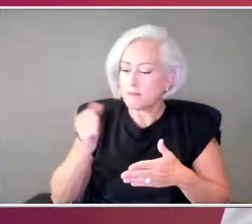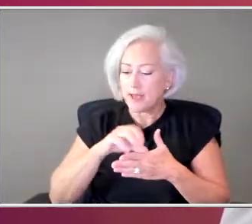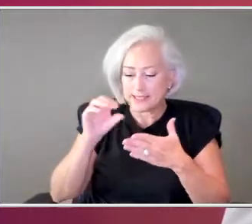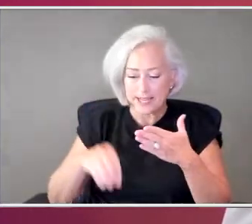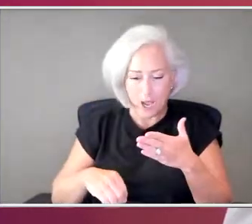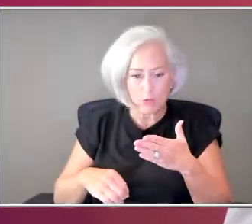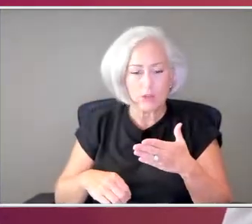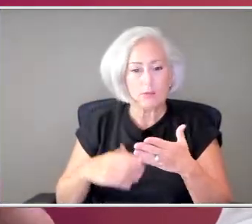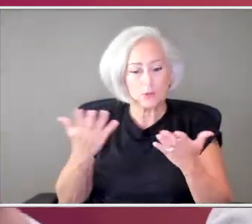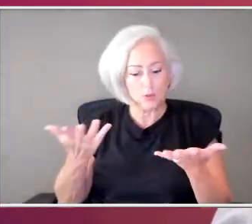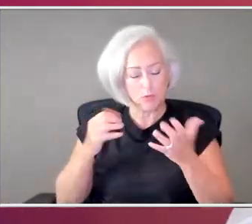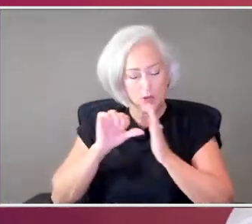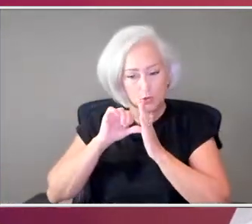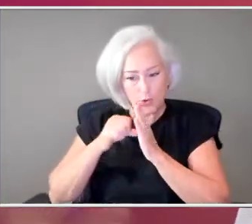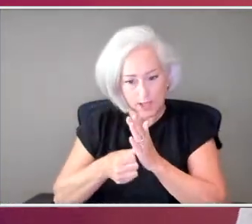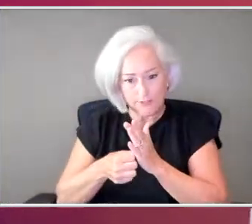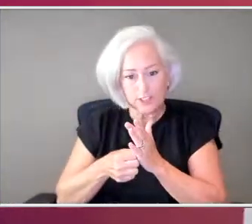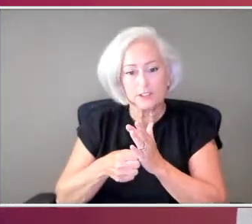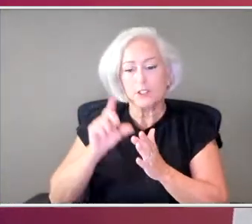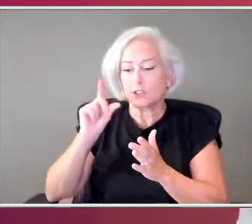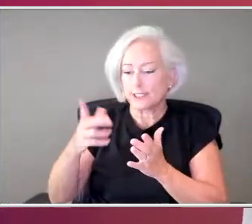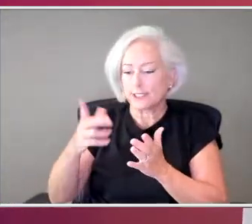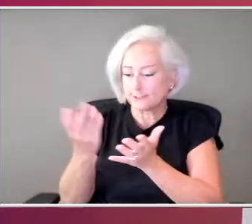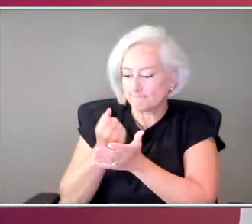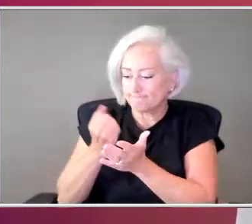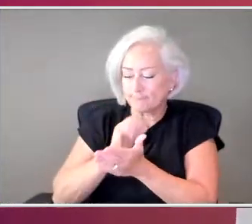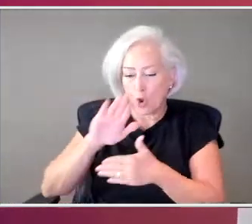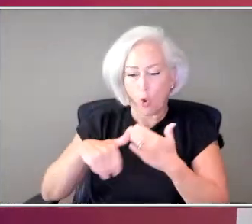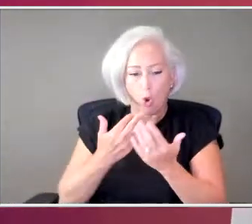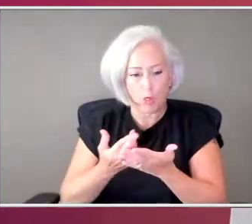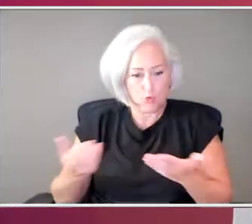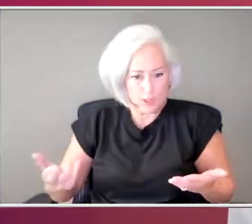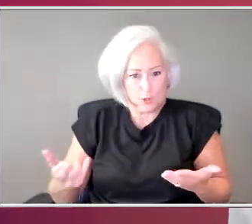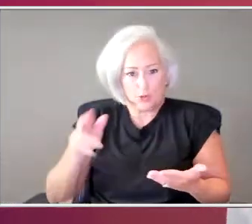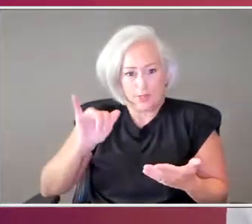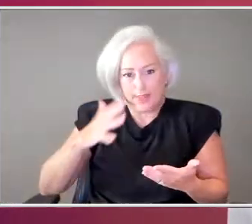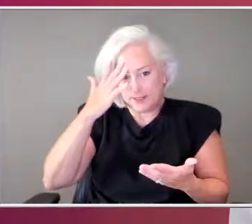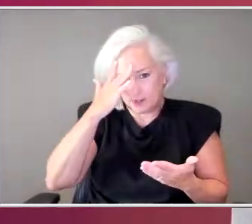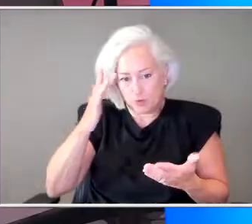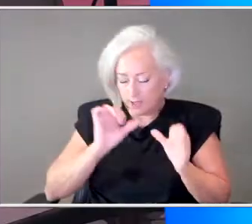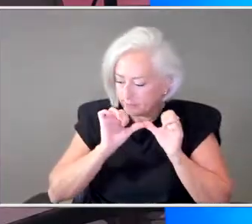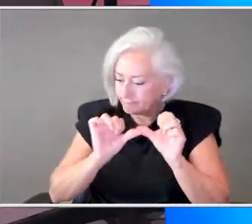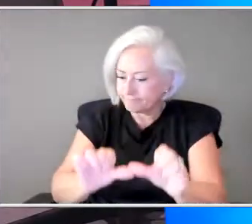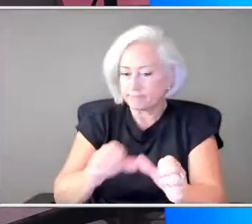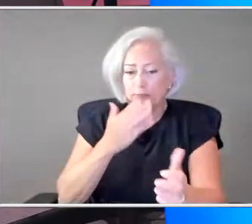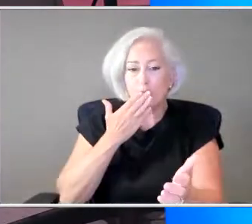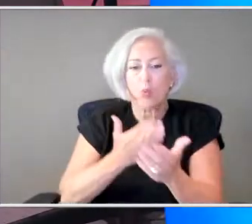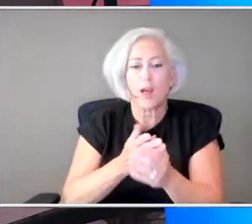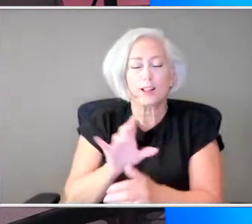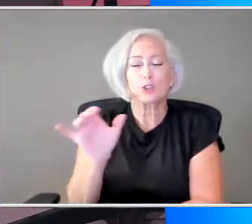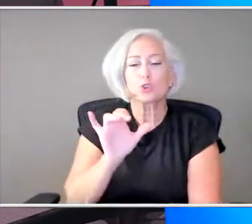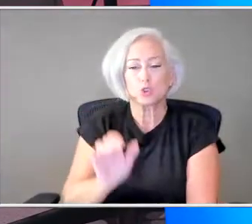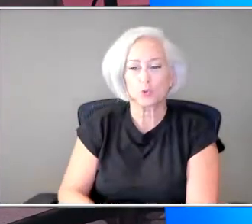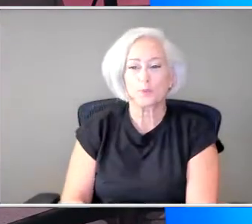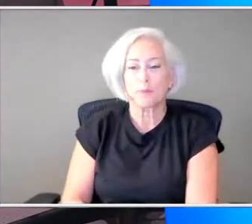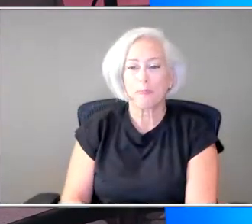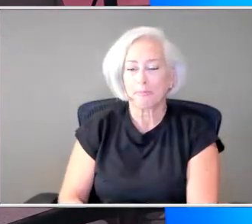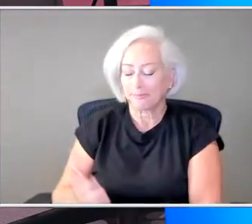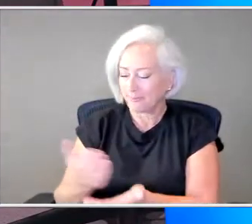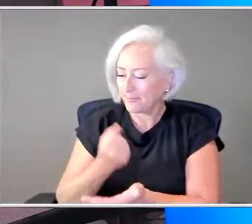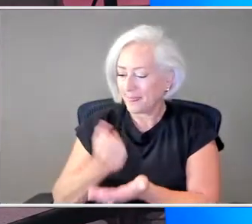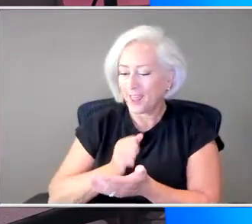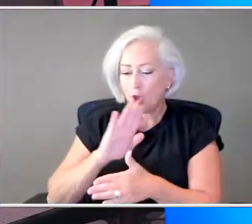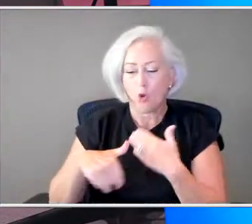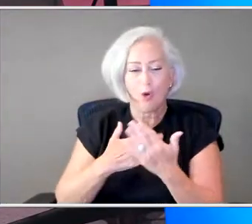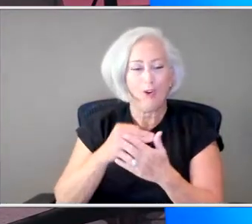highlight, you know, she did that, and she's still doing that, and I think that's why everything has gone so well for her as well. She took advantage of every tool in the toolbox. Yeah. I